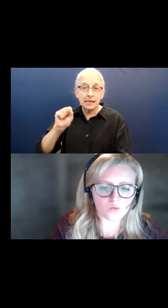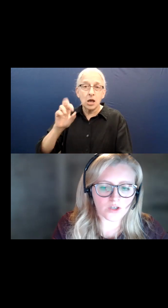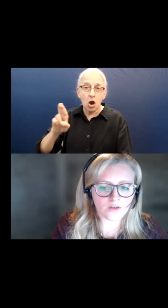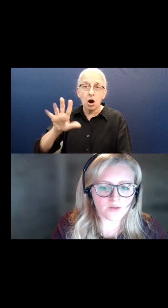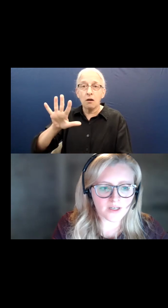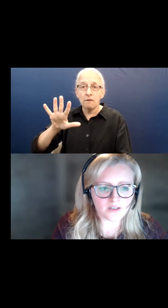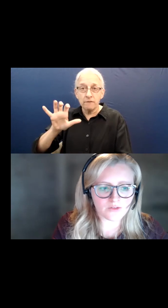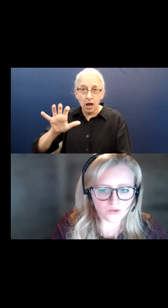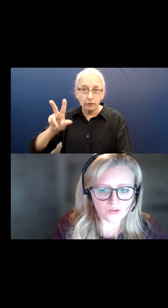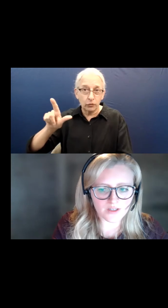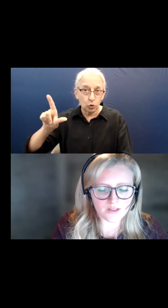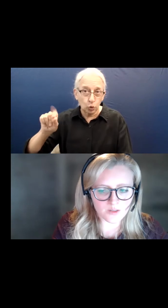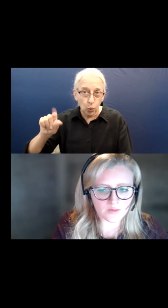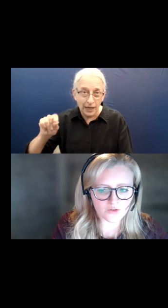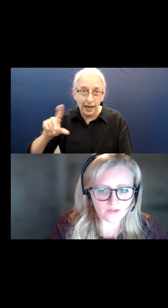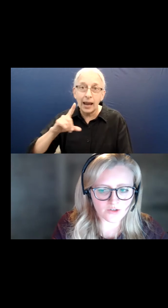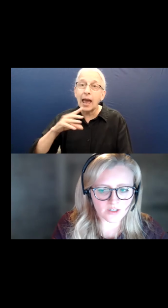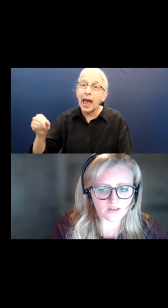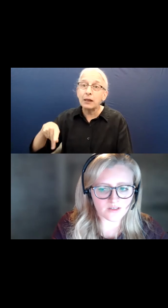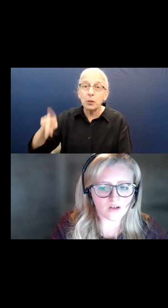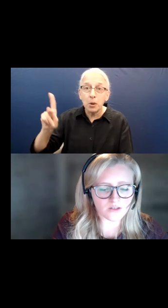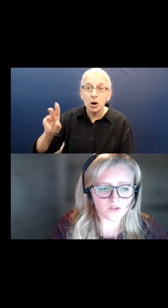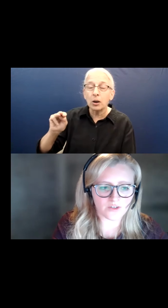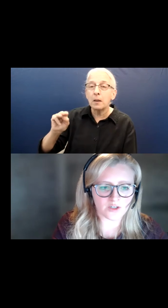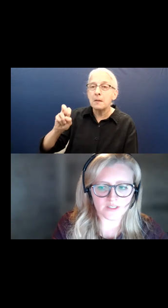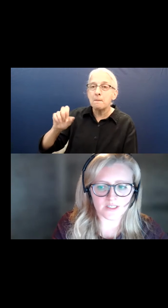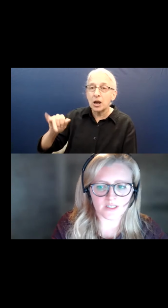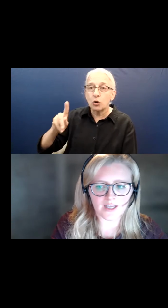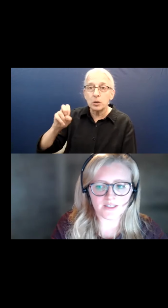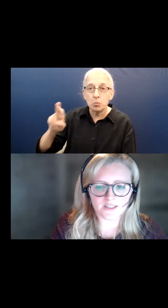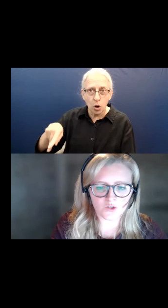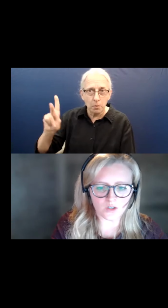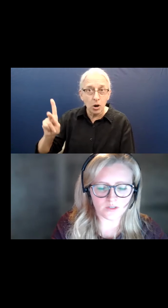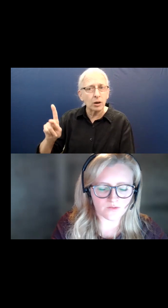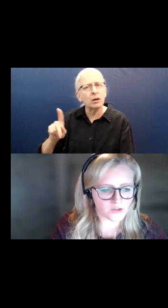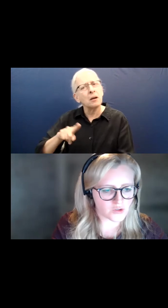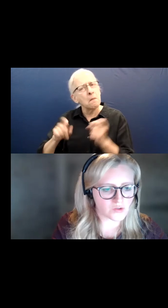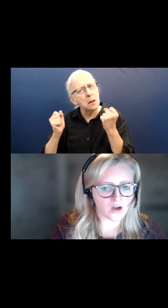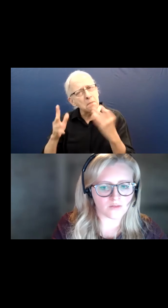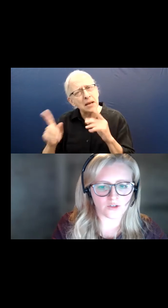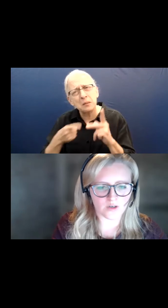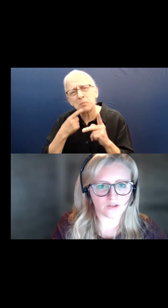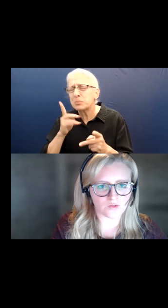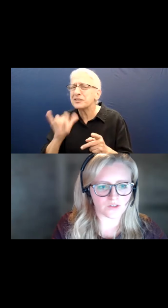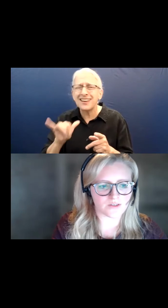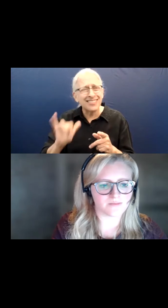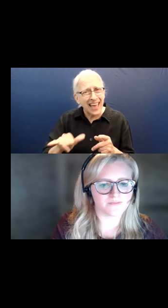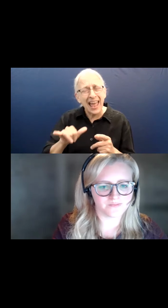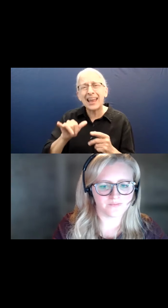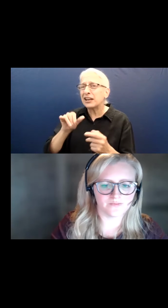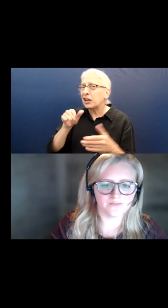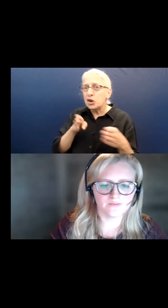However, we heard from many of you that the Sammamish River Trail is also very busy, and this detour was far too long for trail